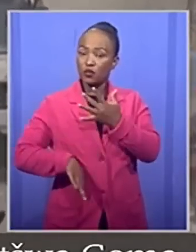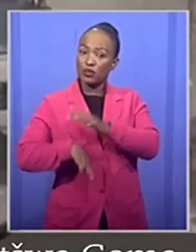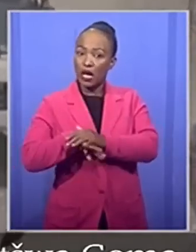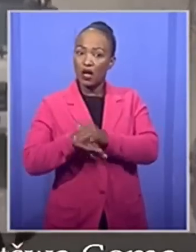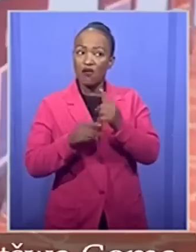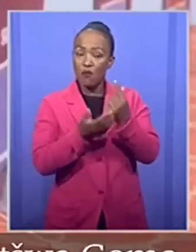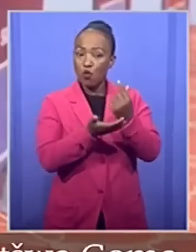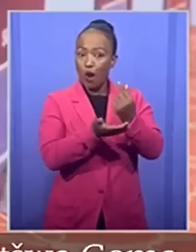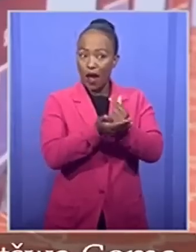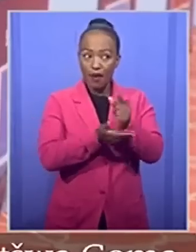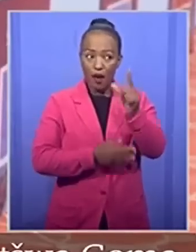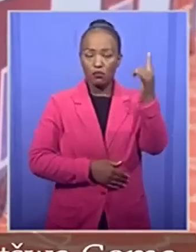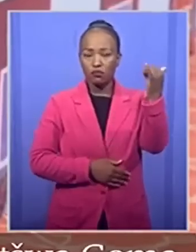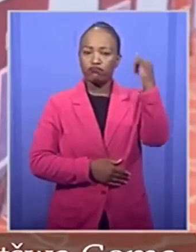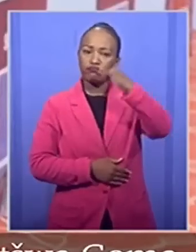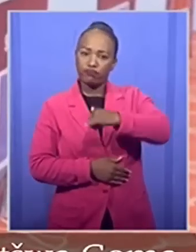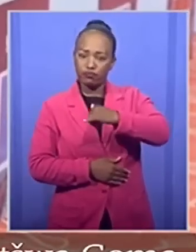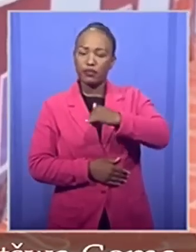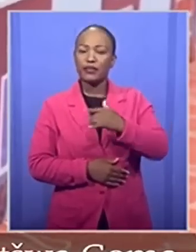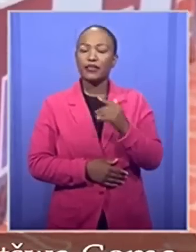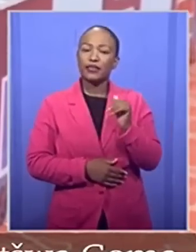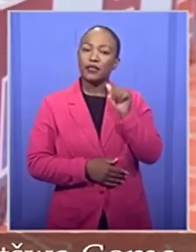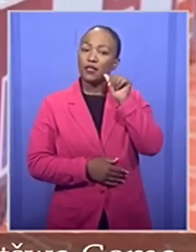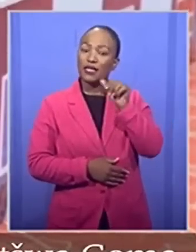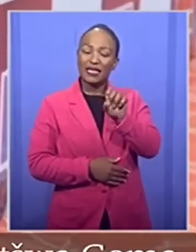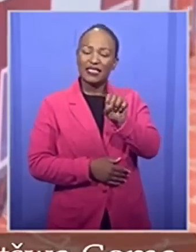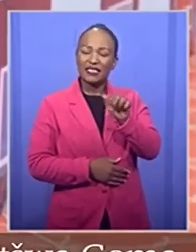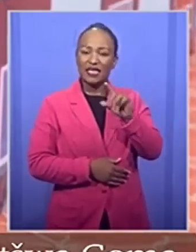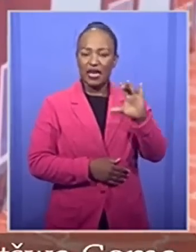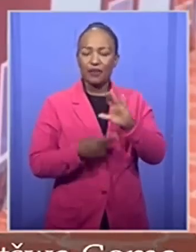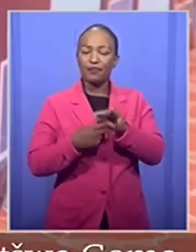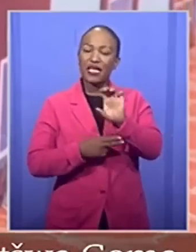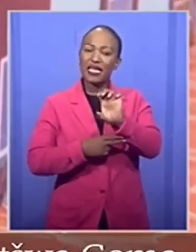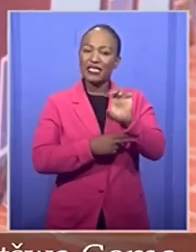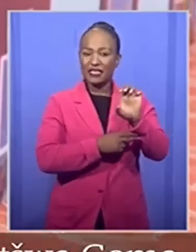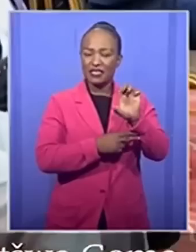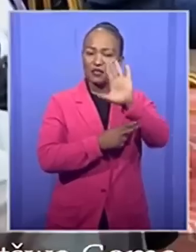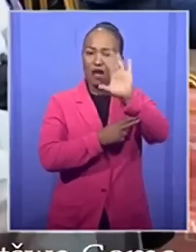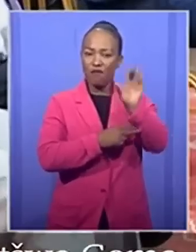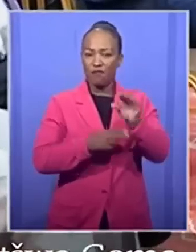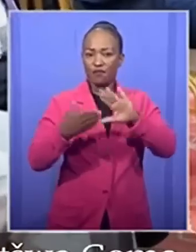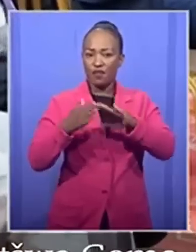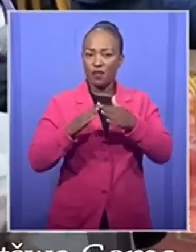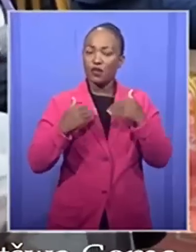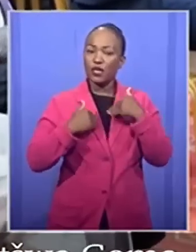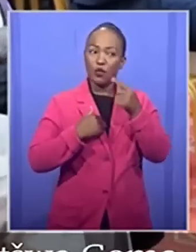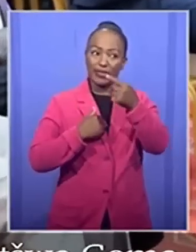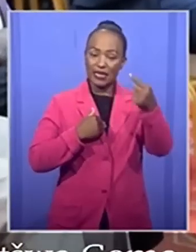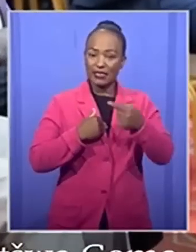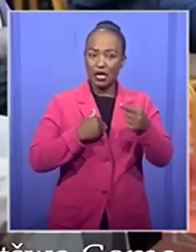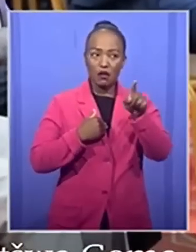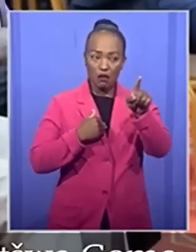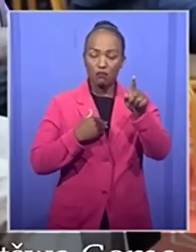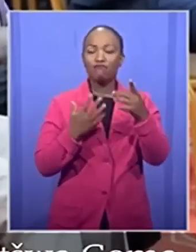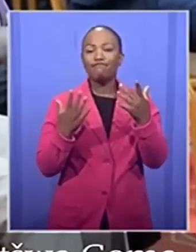Uganda. Seboka se se kopantšwego sa SADC Eastern African Community se thomile ka kwa Tanzania. Ditona tša